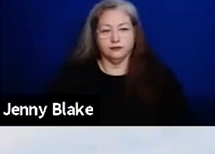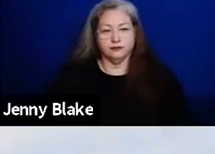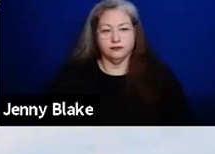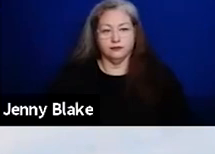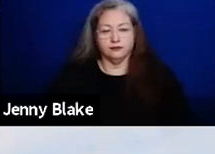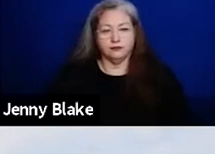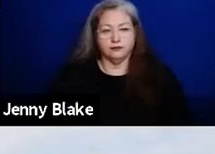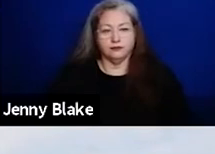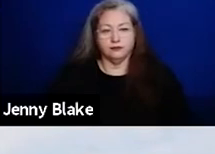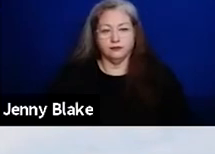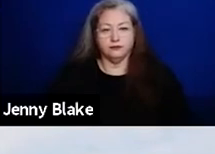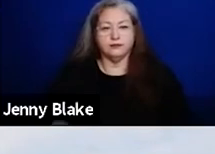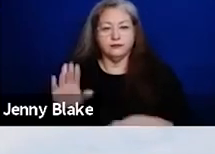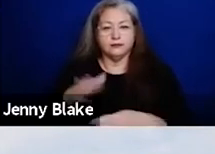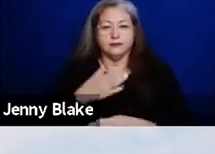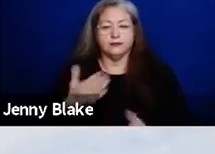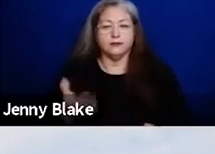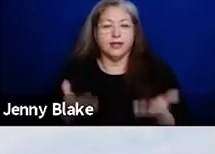Get up, stand up.